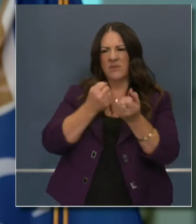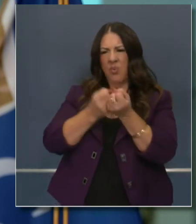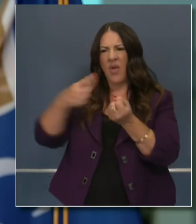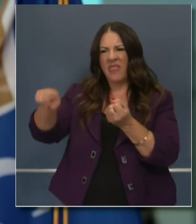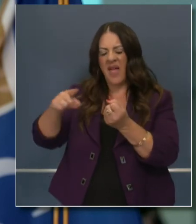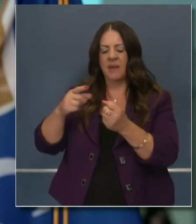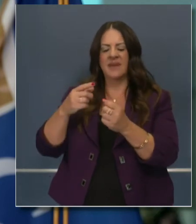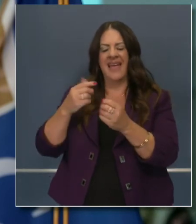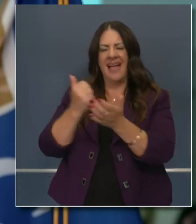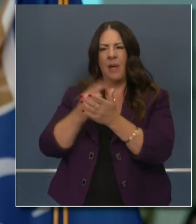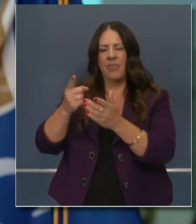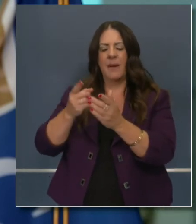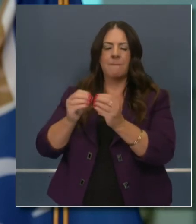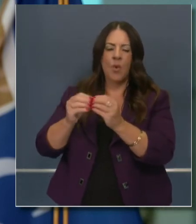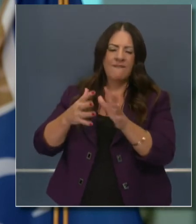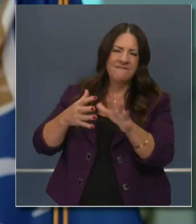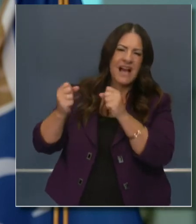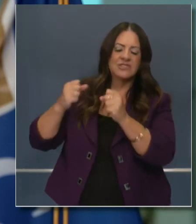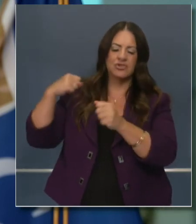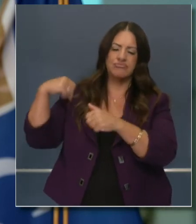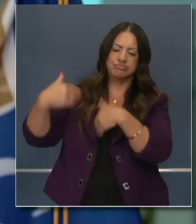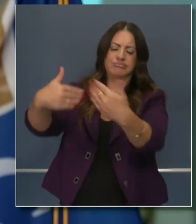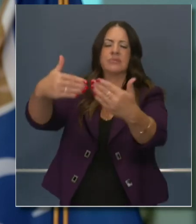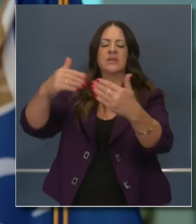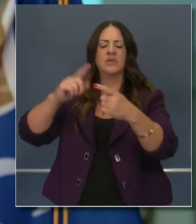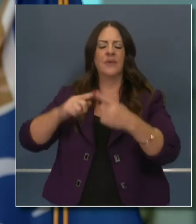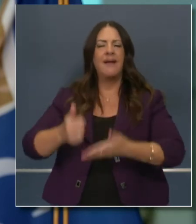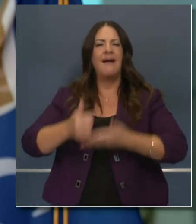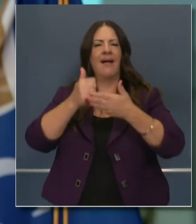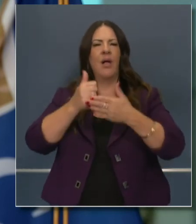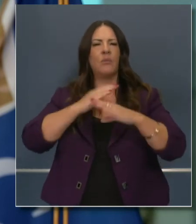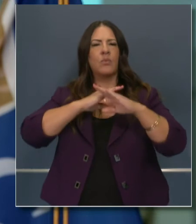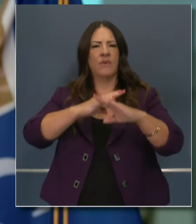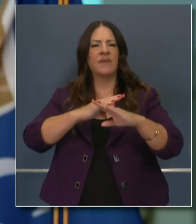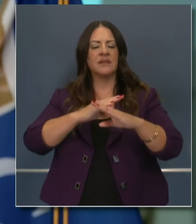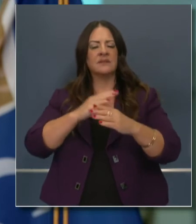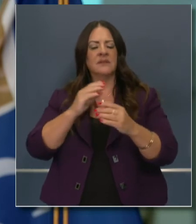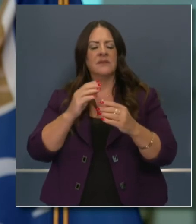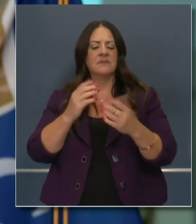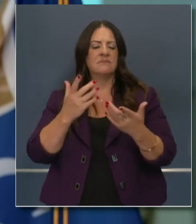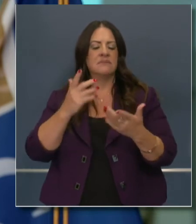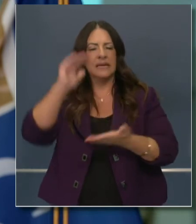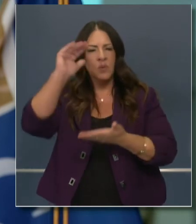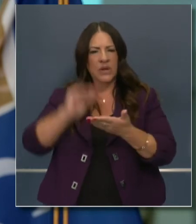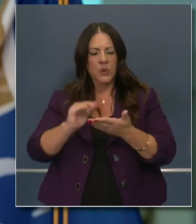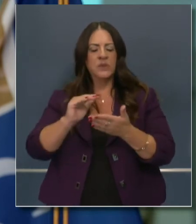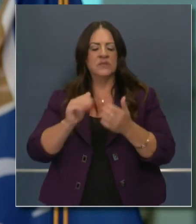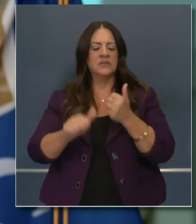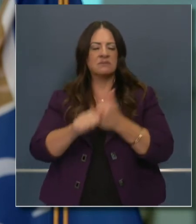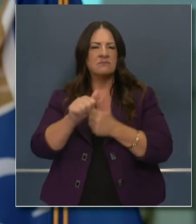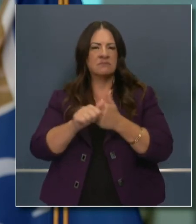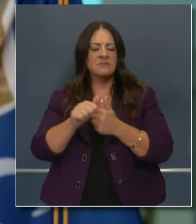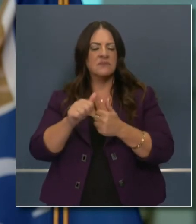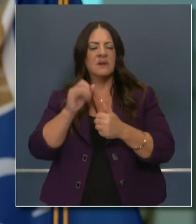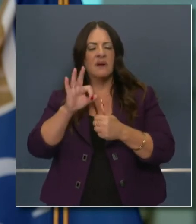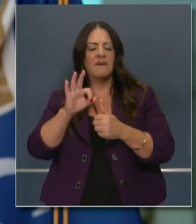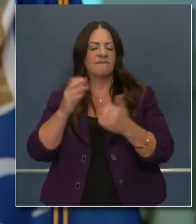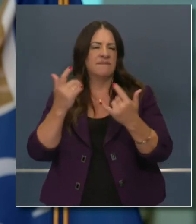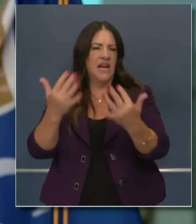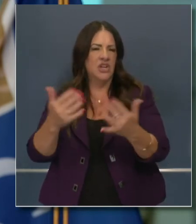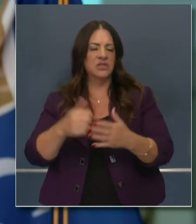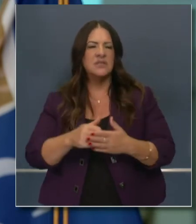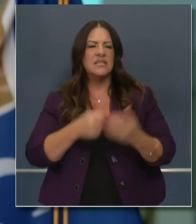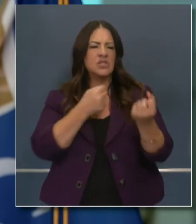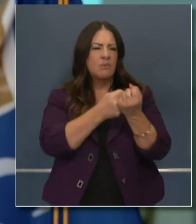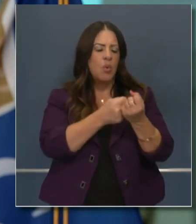writ large, but targeting those investments from a socioeconomic perspective, from a perspective of communities that are,